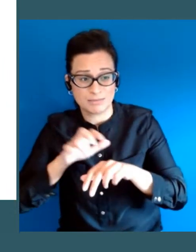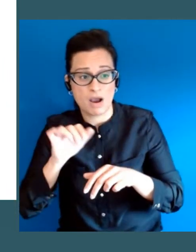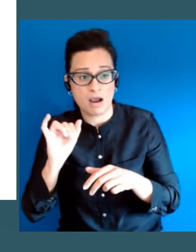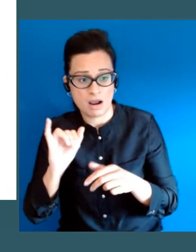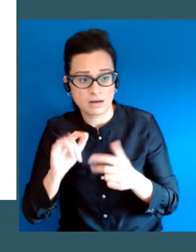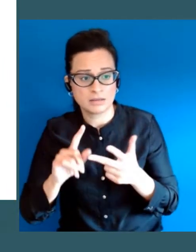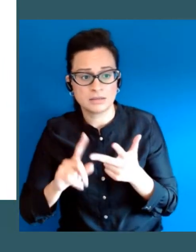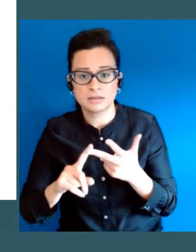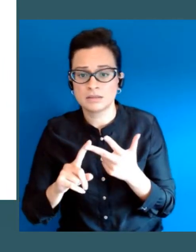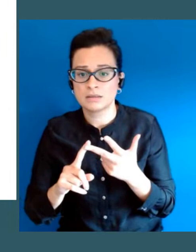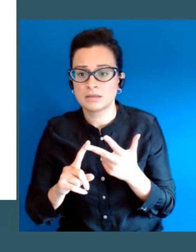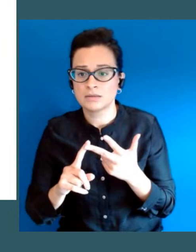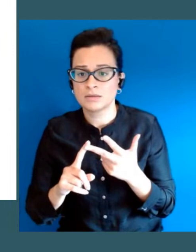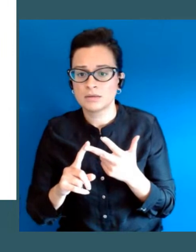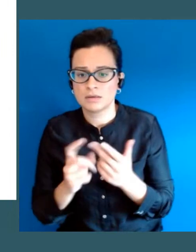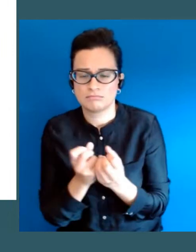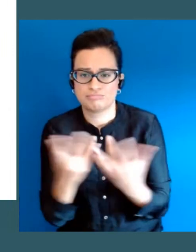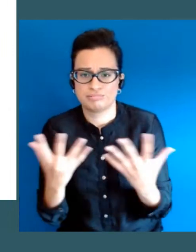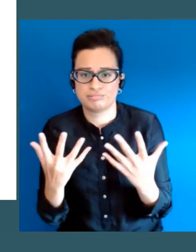multiple allergy.